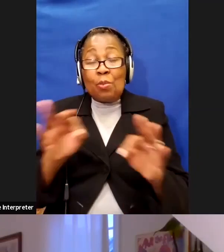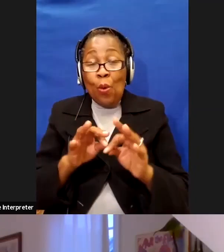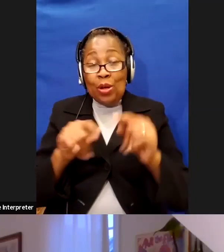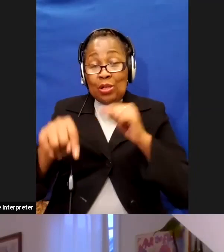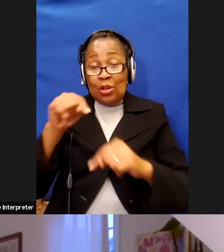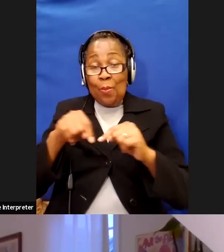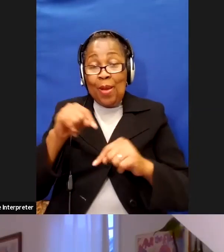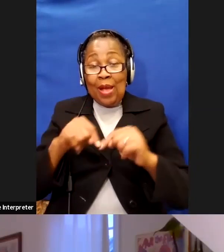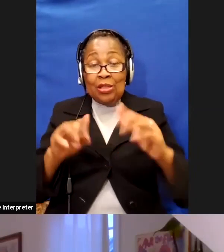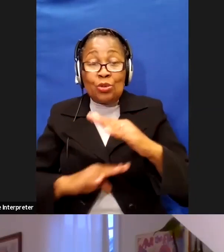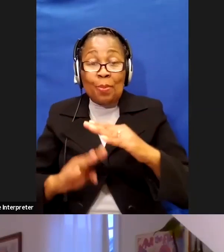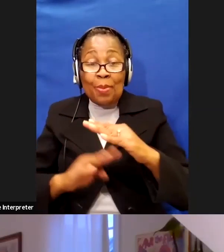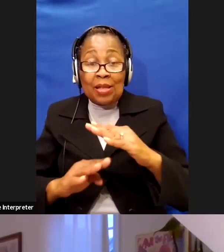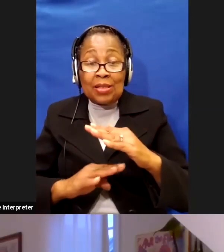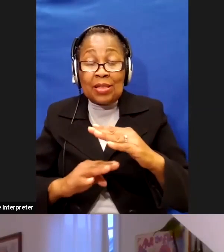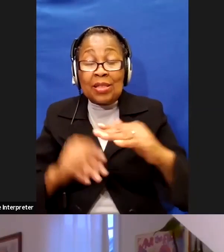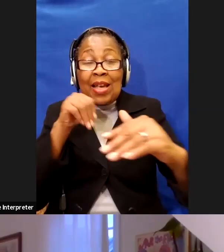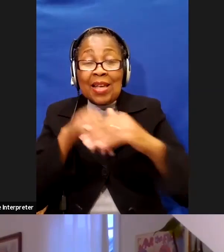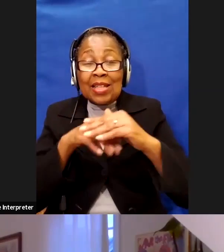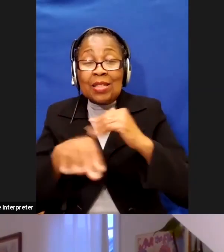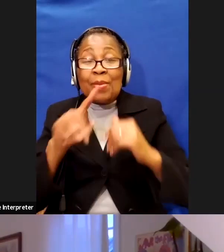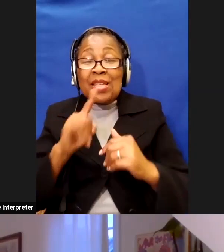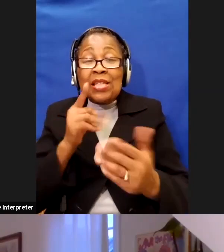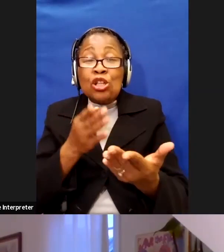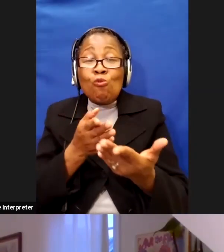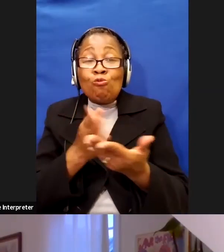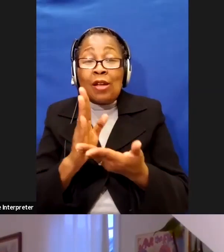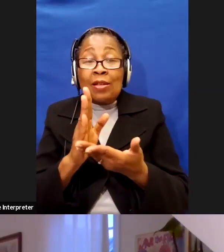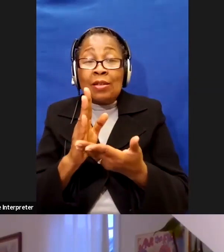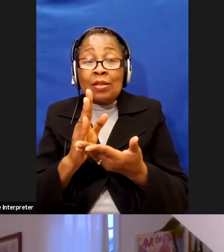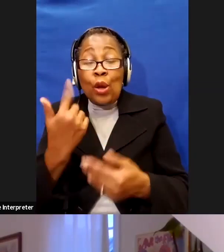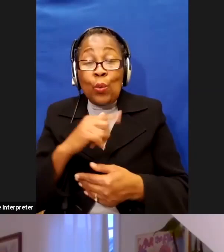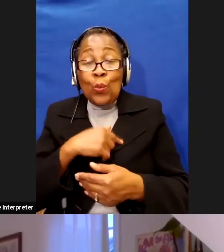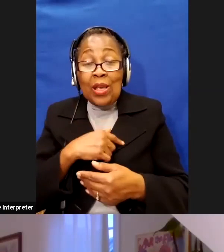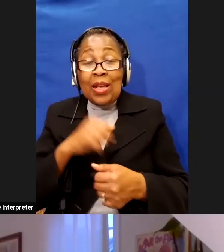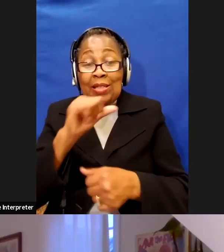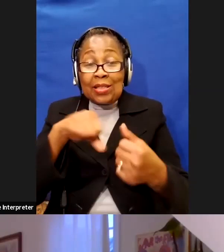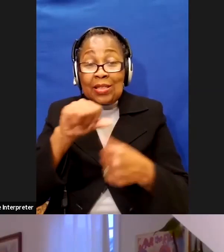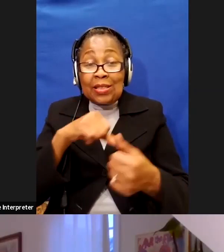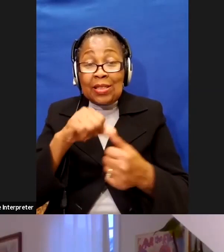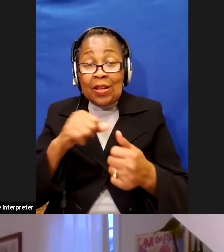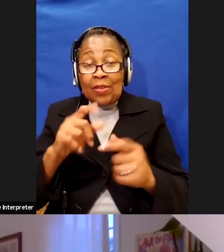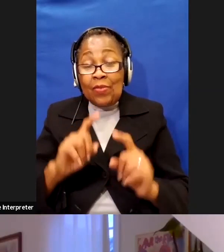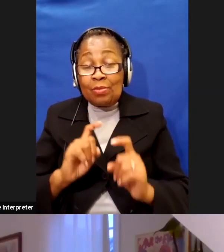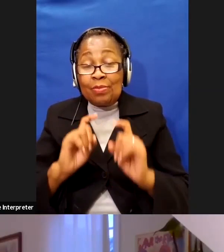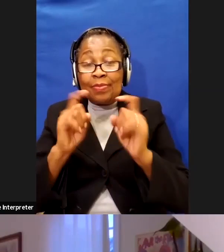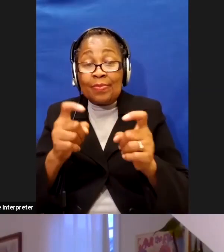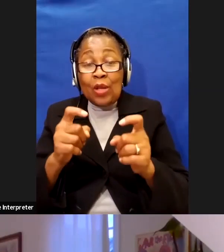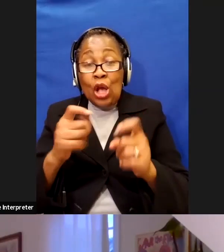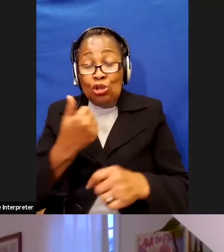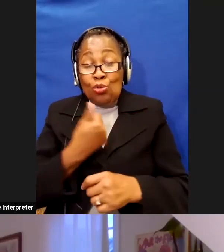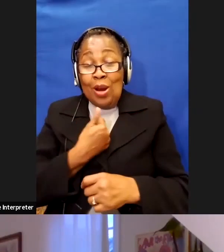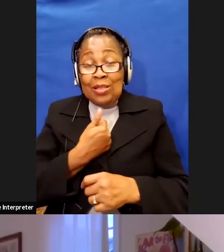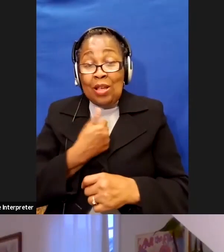that accessibility is a right that we as a society have conferred on ourselves and our friends and our